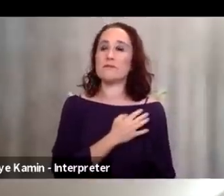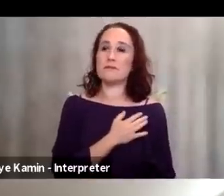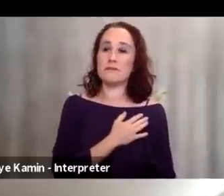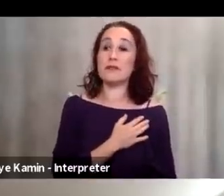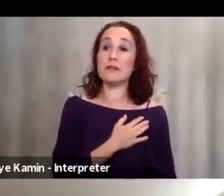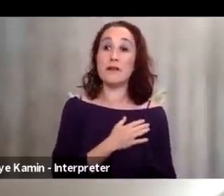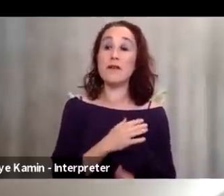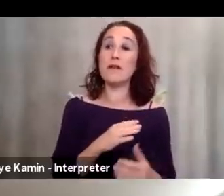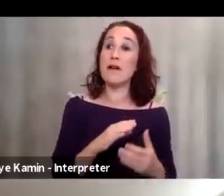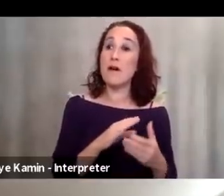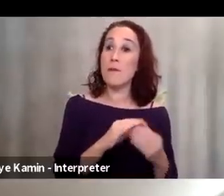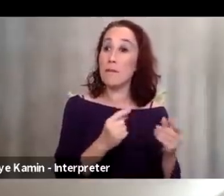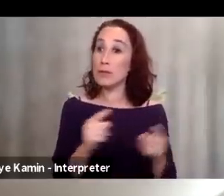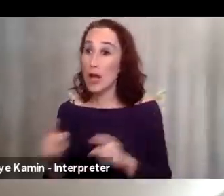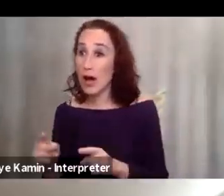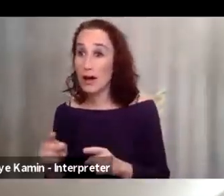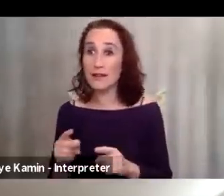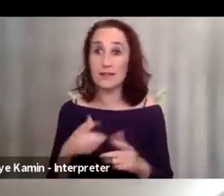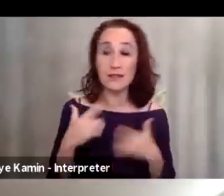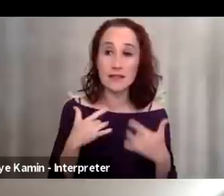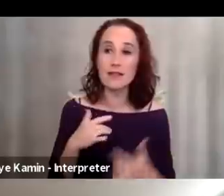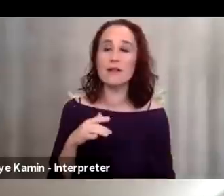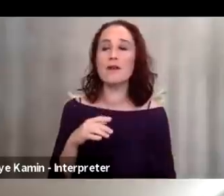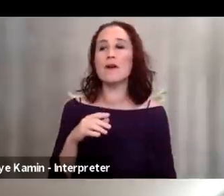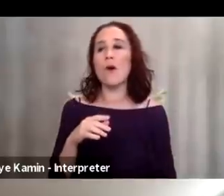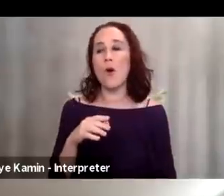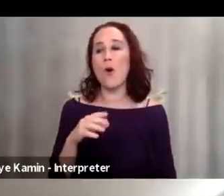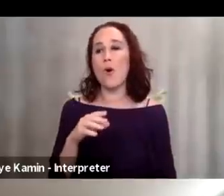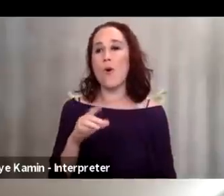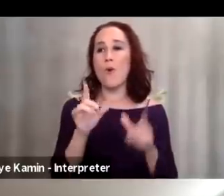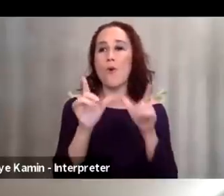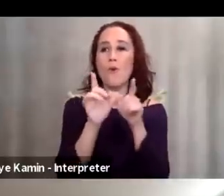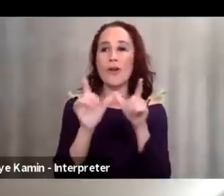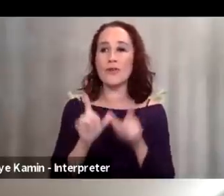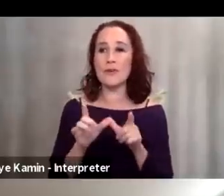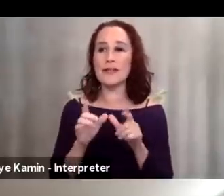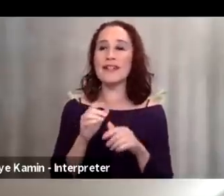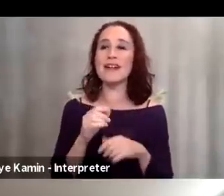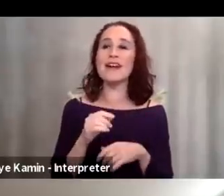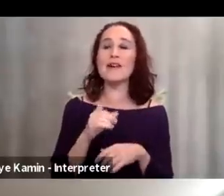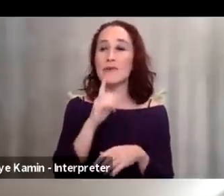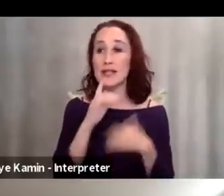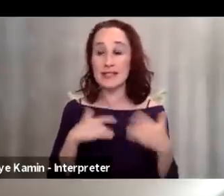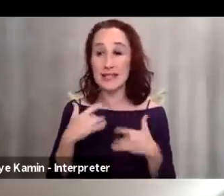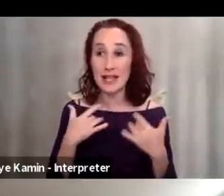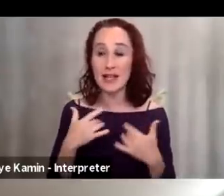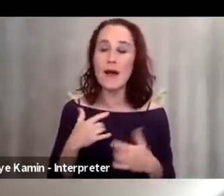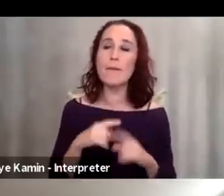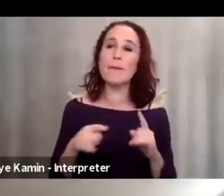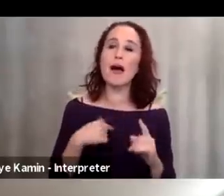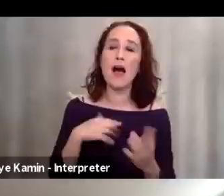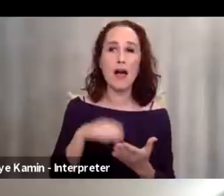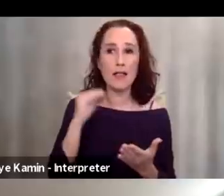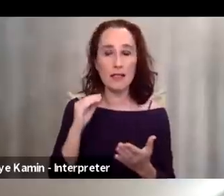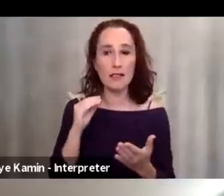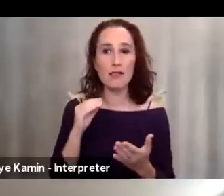are all great too. I love, like, Wonder Woman is very suspense and cliffhangers, but I also learned through Up a Road Slowly that you also want characters